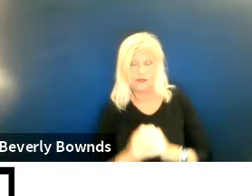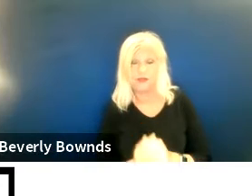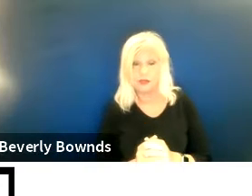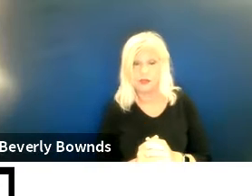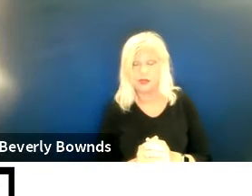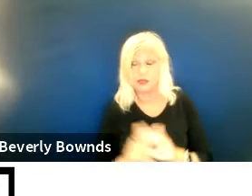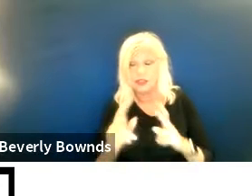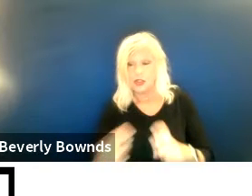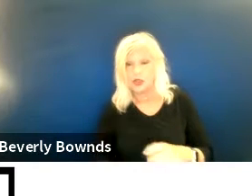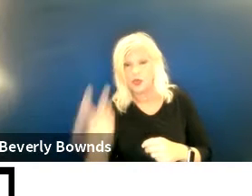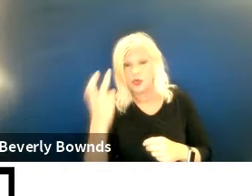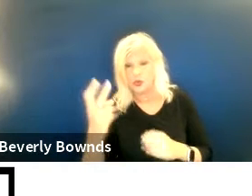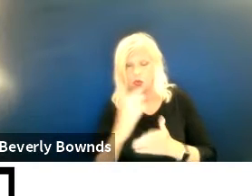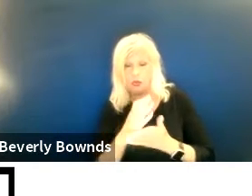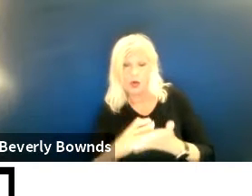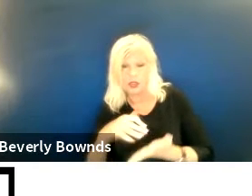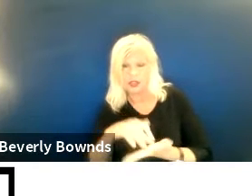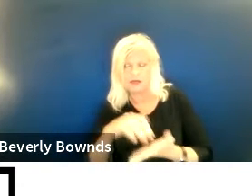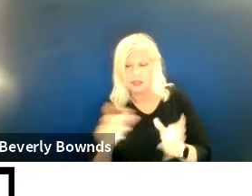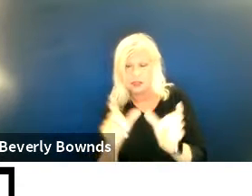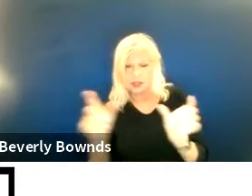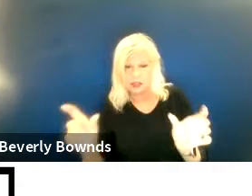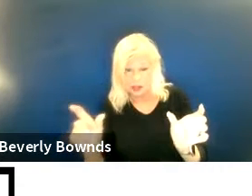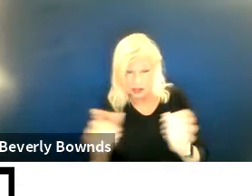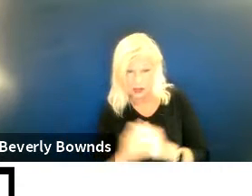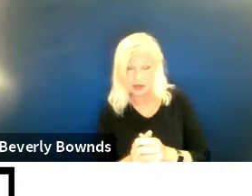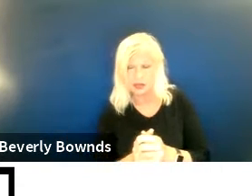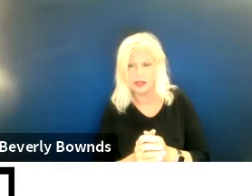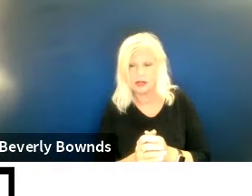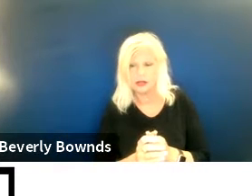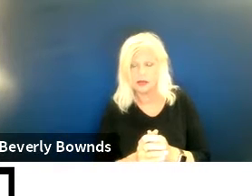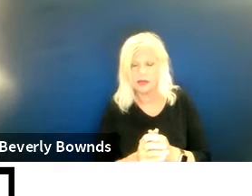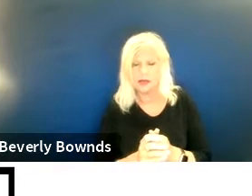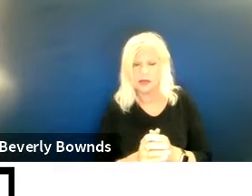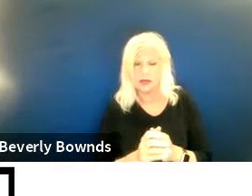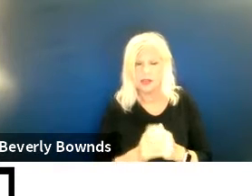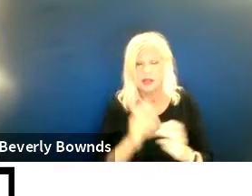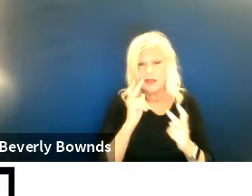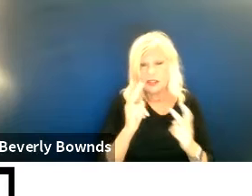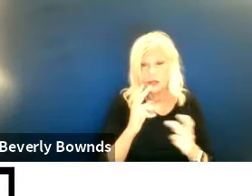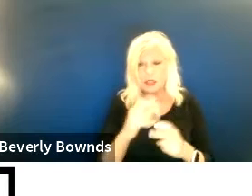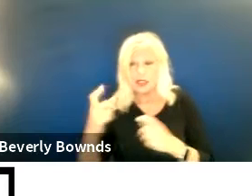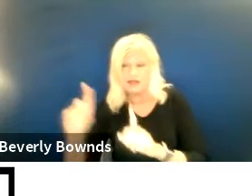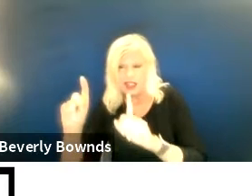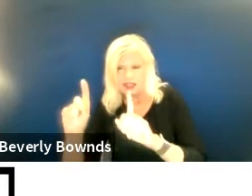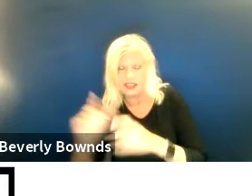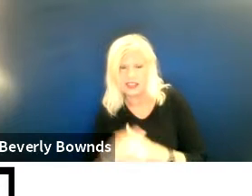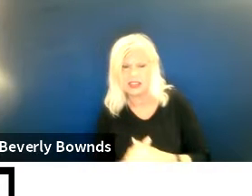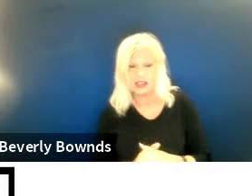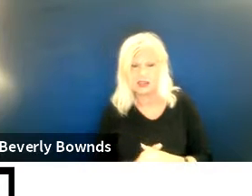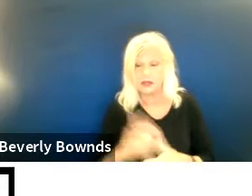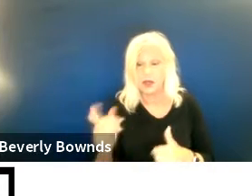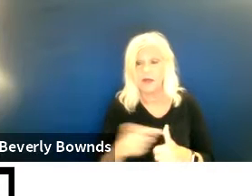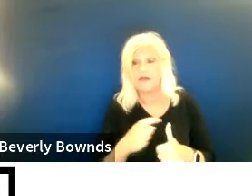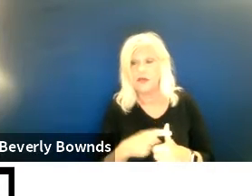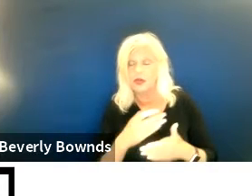with 2 phases of the study, which are the feasibility phase and then also the effectiveness phase. The first interim